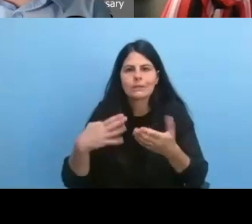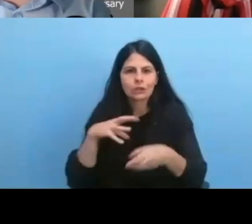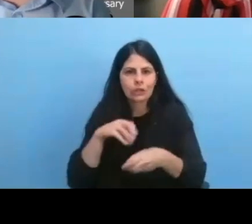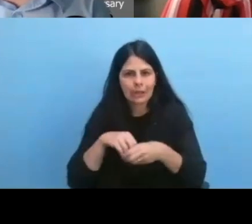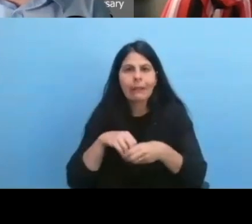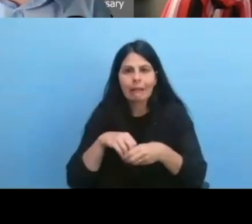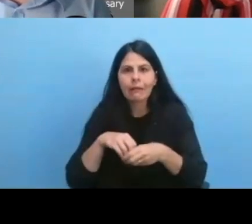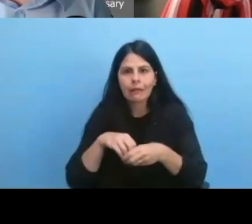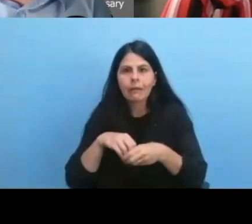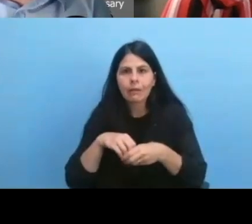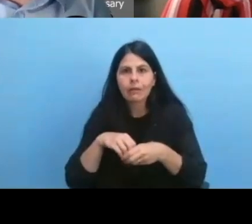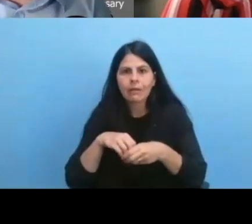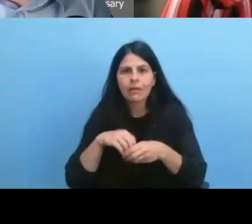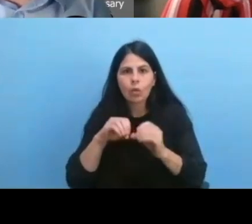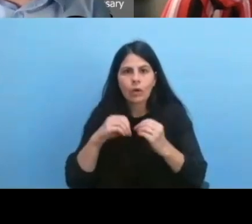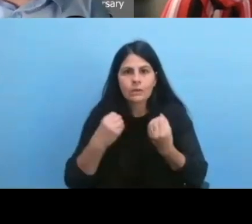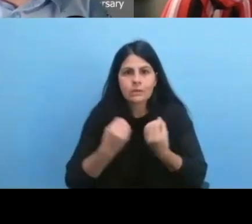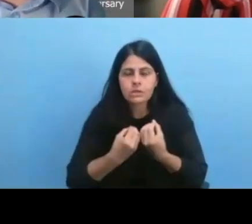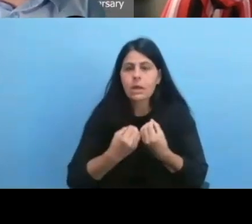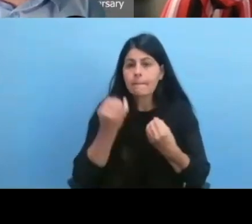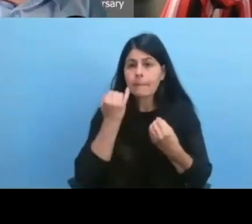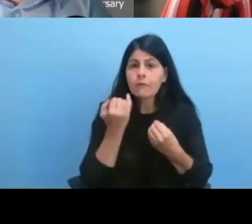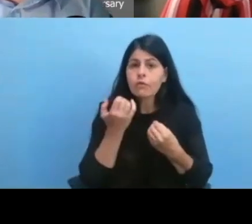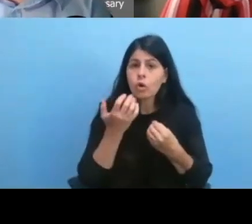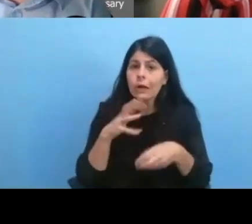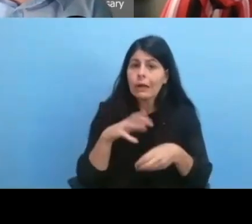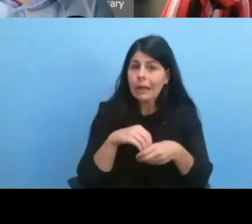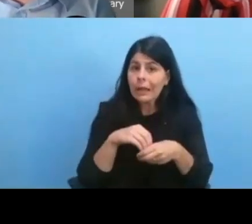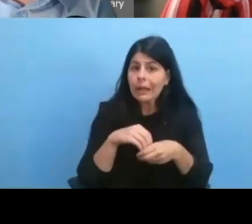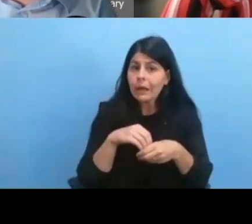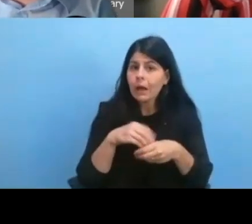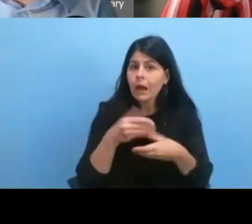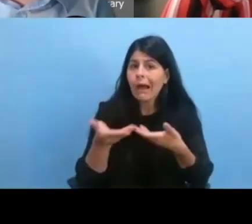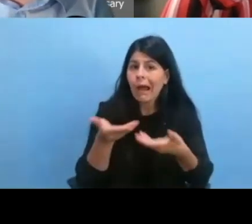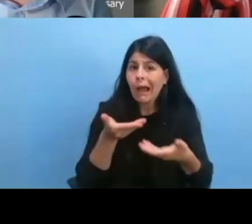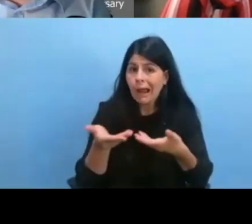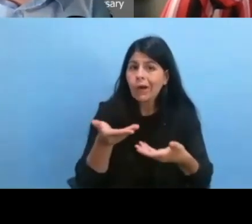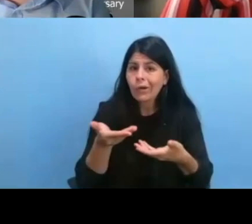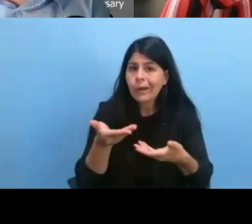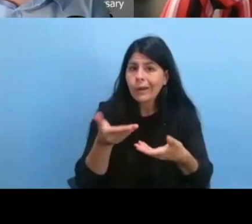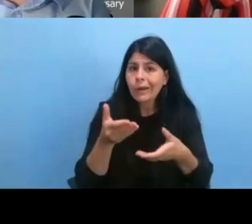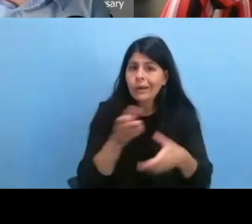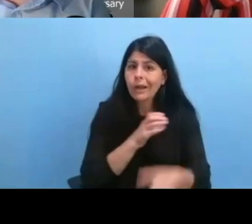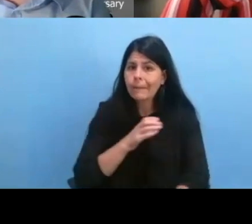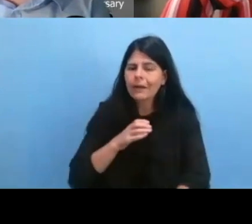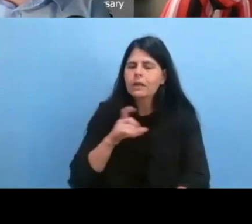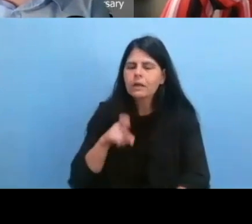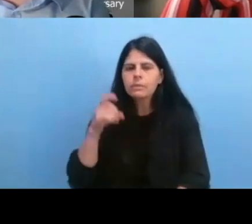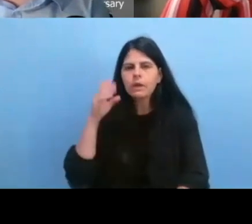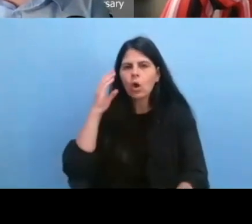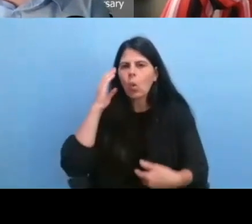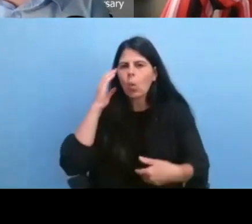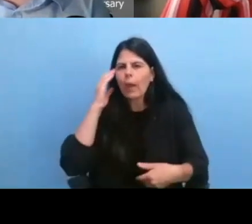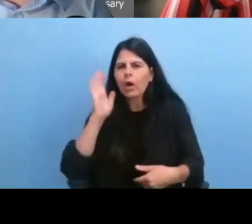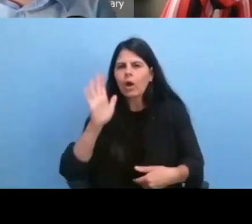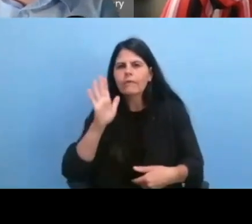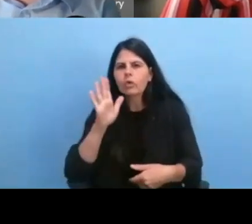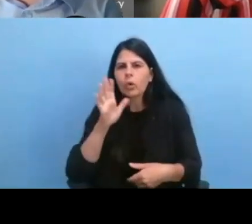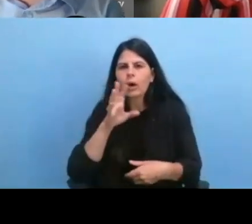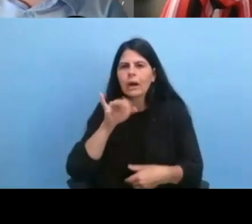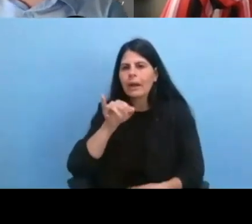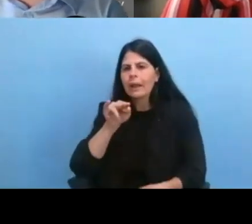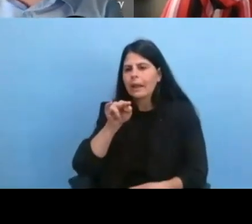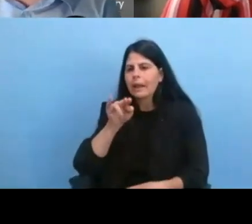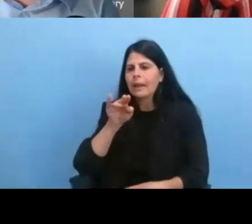hiring committee, you need to be aware of your own implicit, explicit bias and how it factors into who you're bringing onto your team.